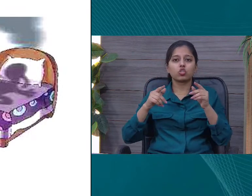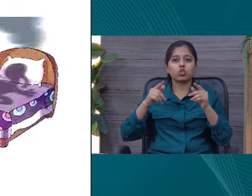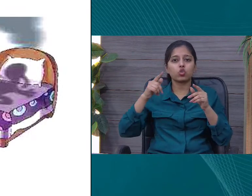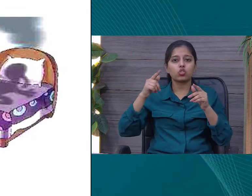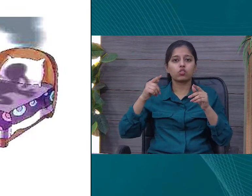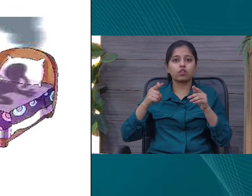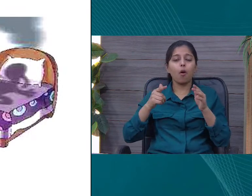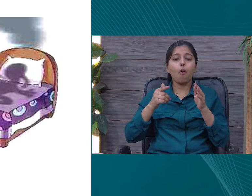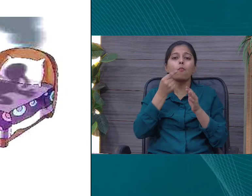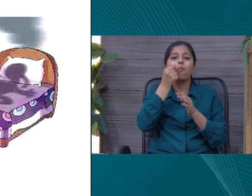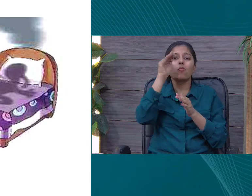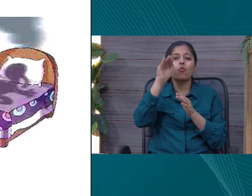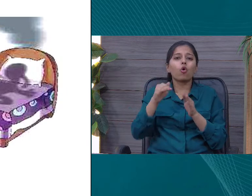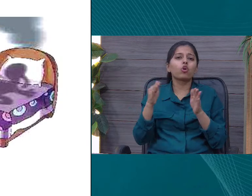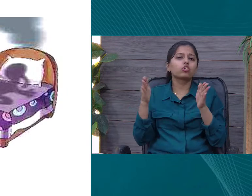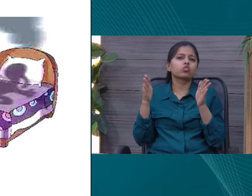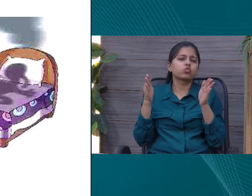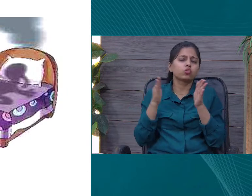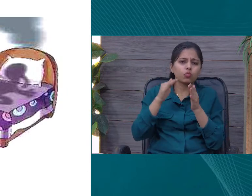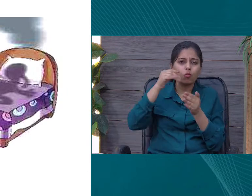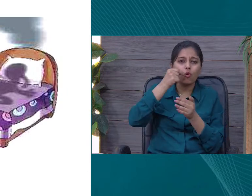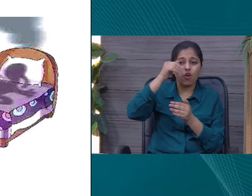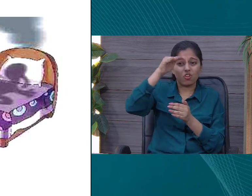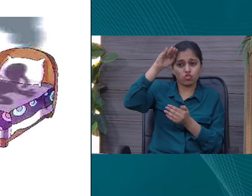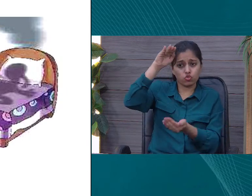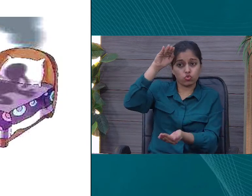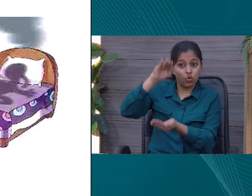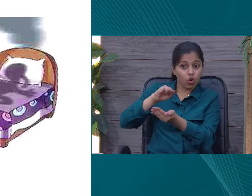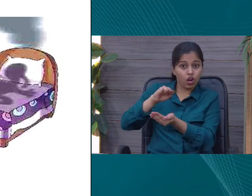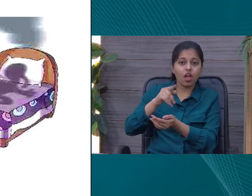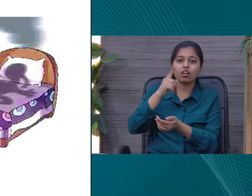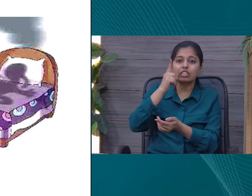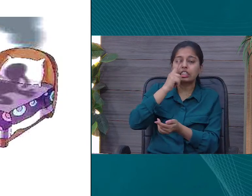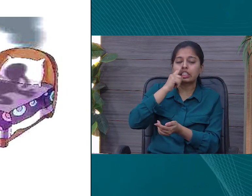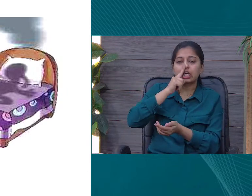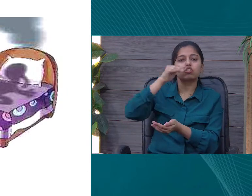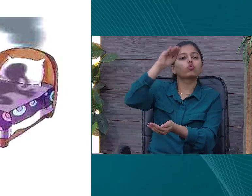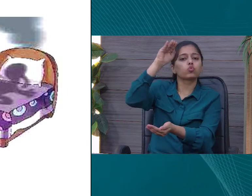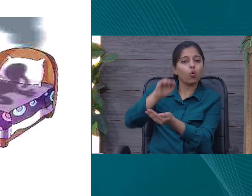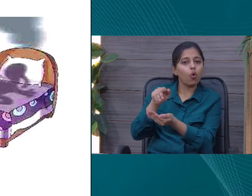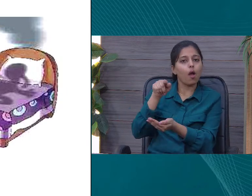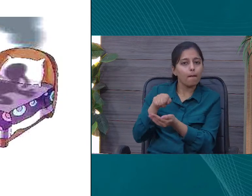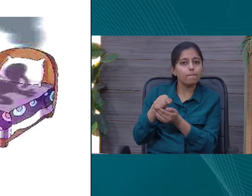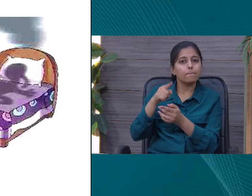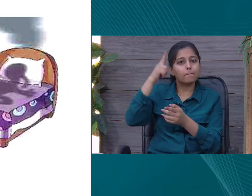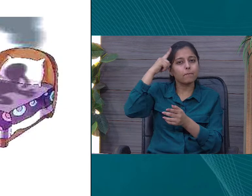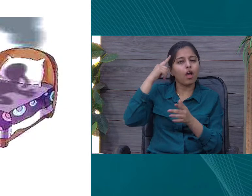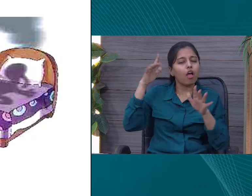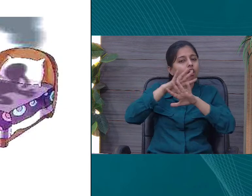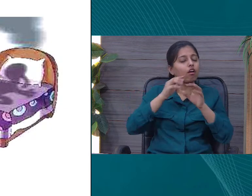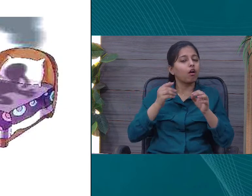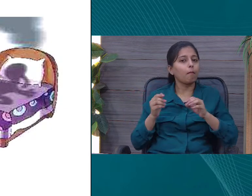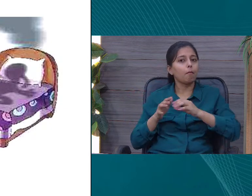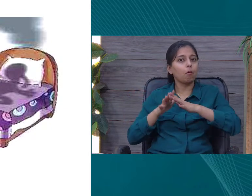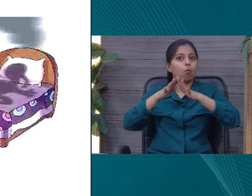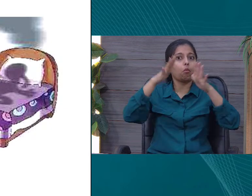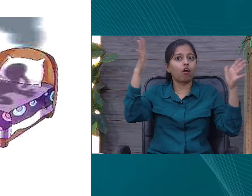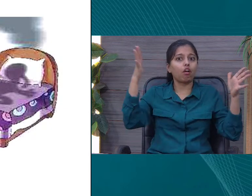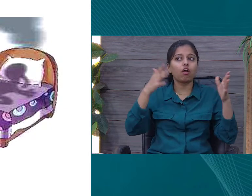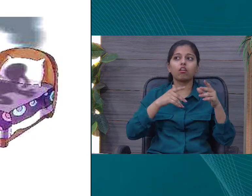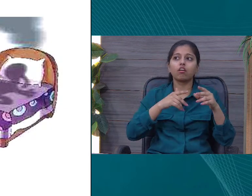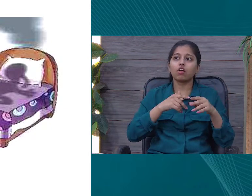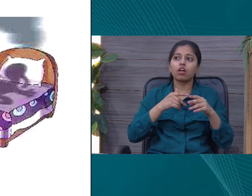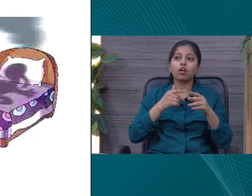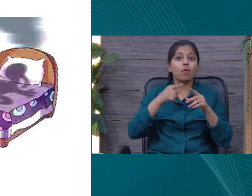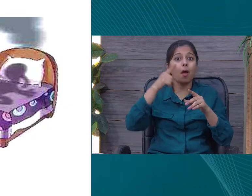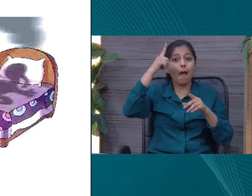the boy or a girl. A girl is there. Huh. A girl is there, and you see the shadow is already lying on